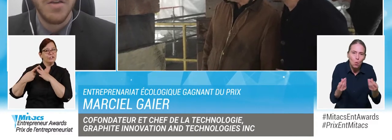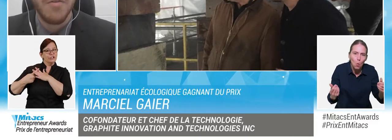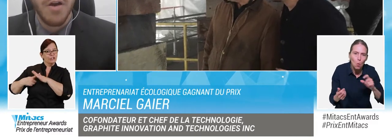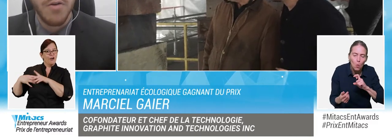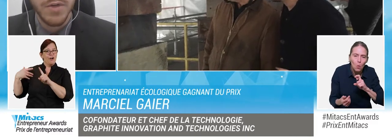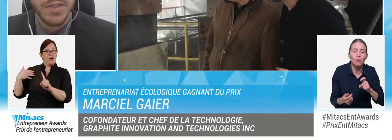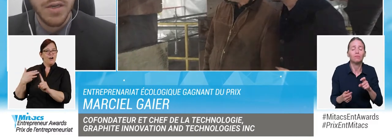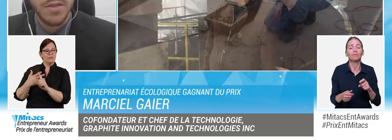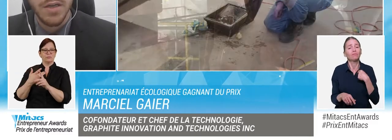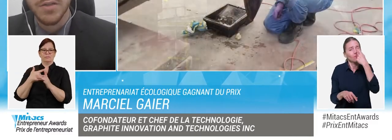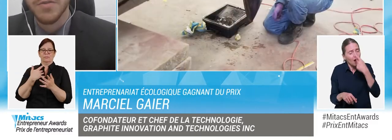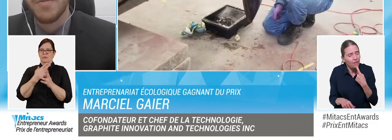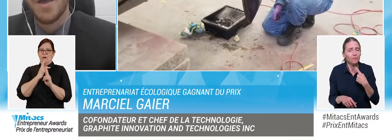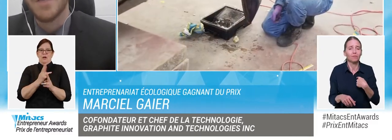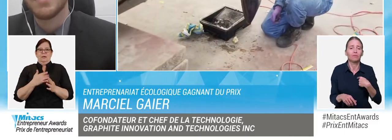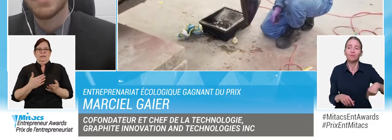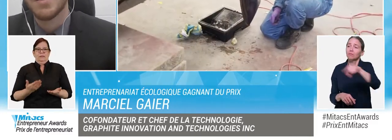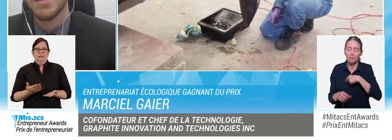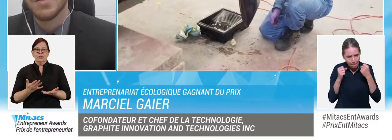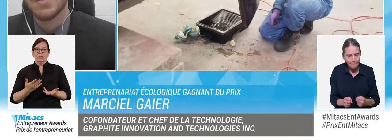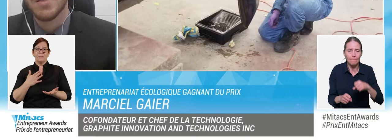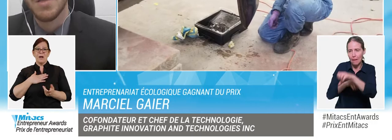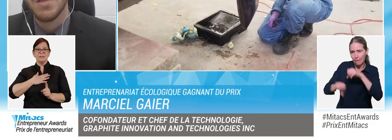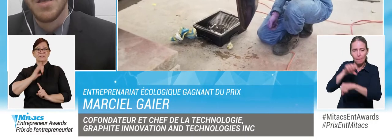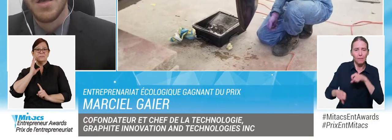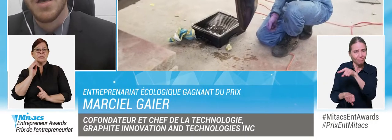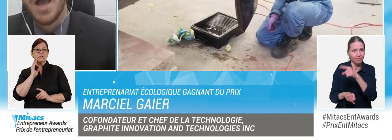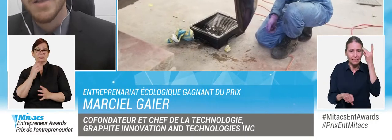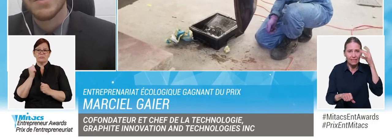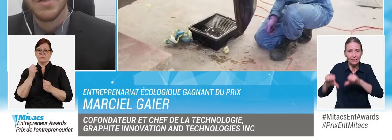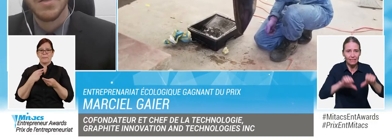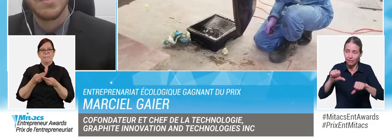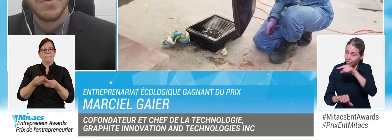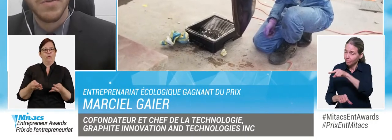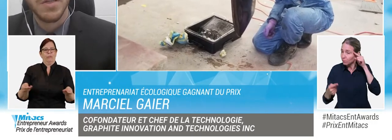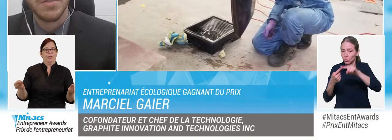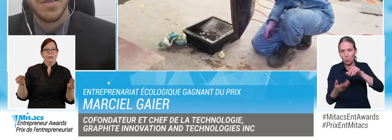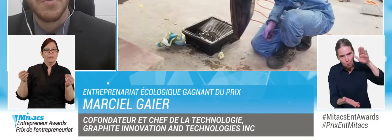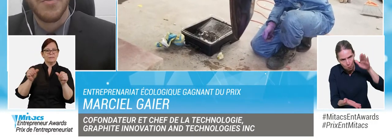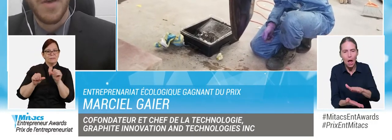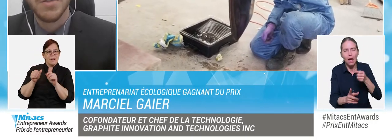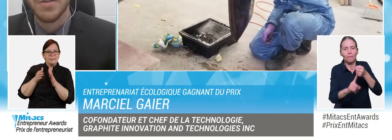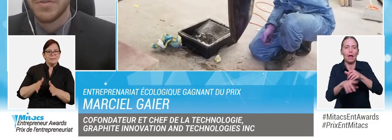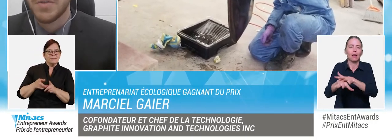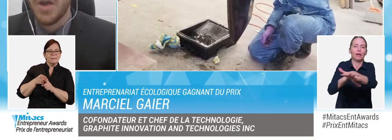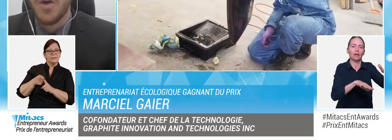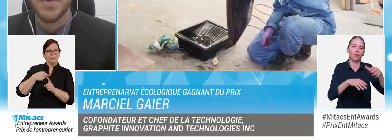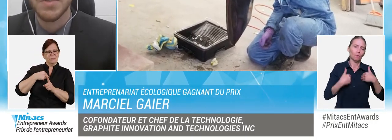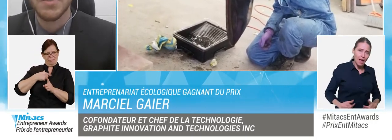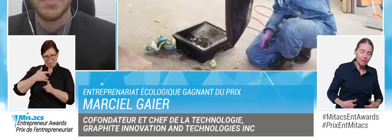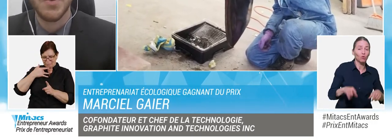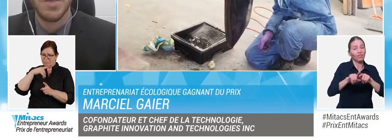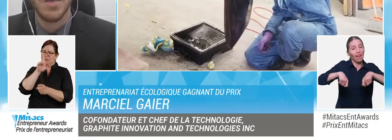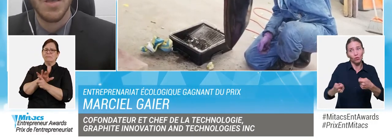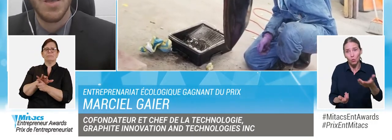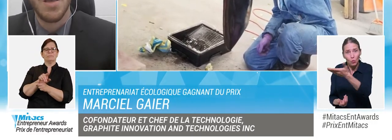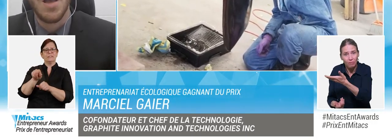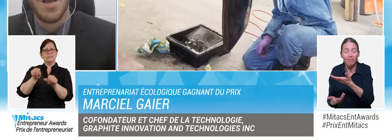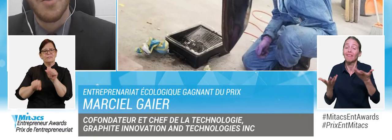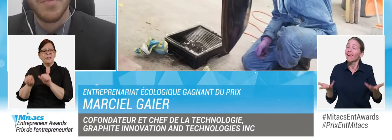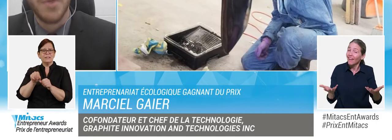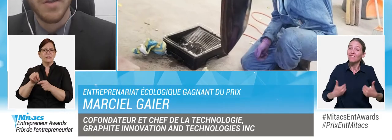the quality of our research, and to find skilled, highly skilled students and professionals to help us to